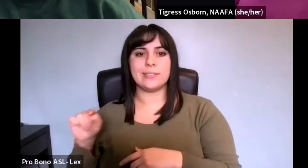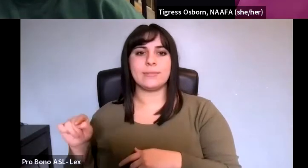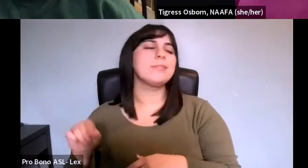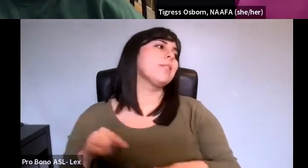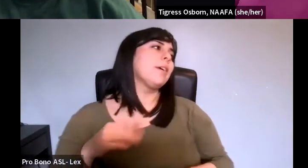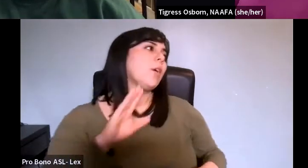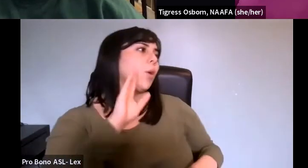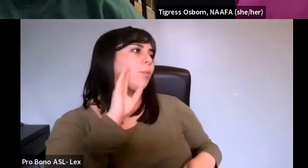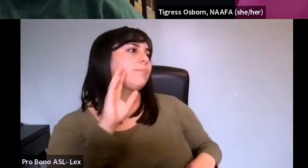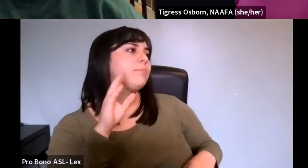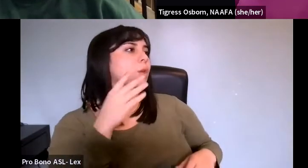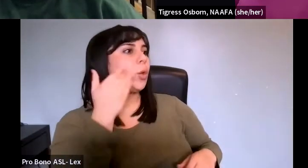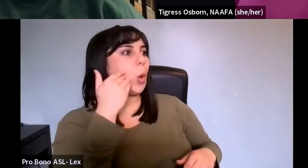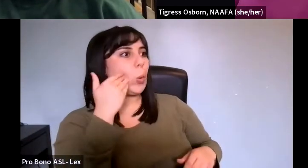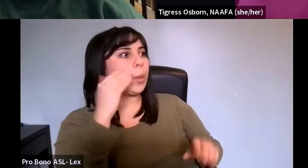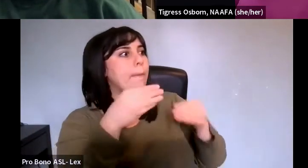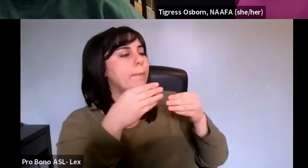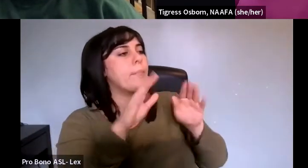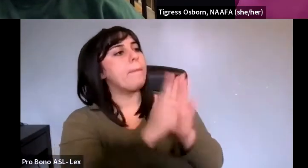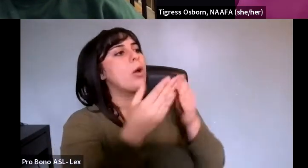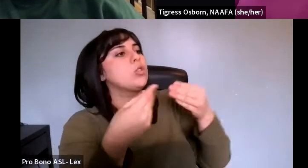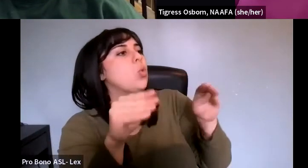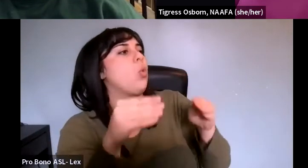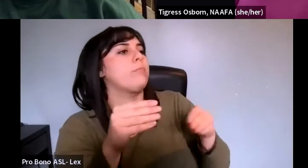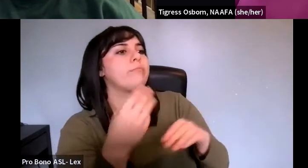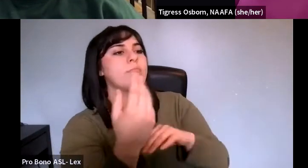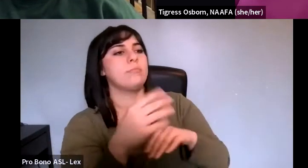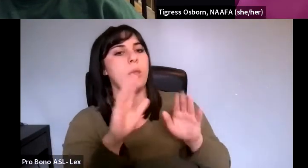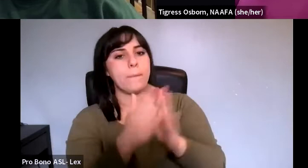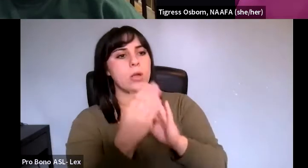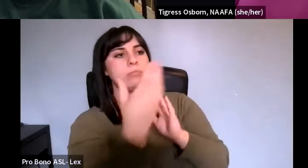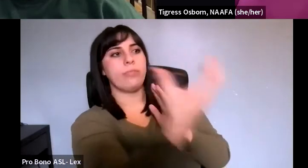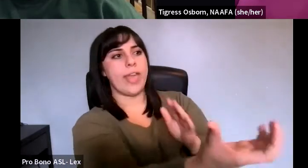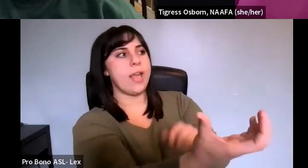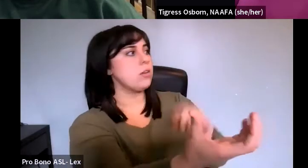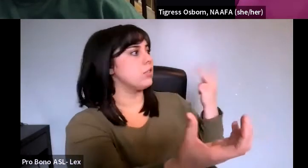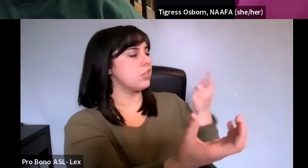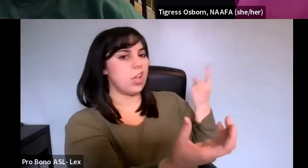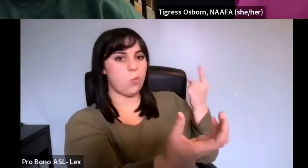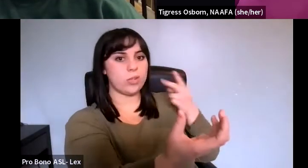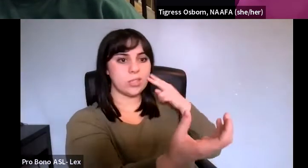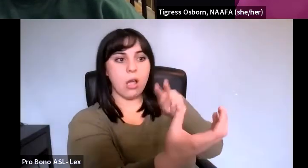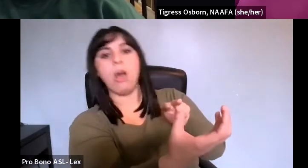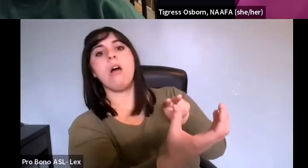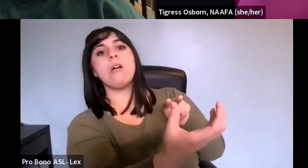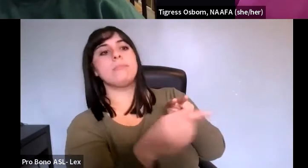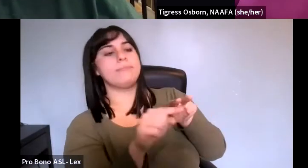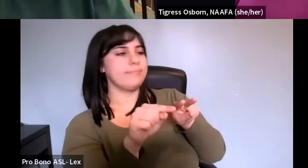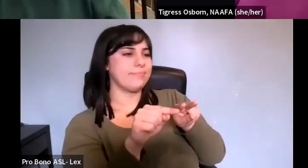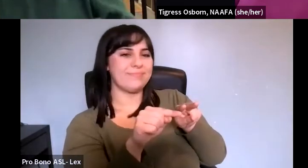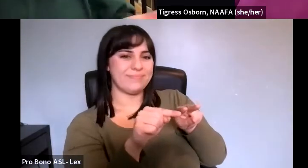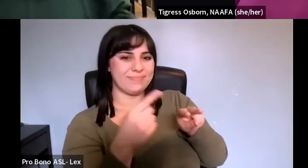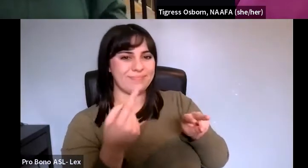somewhere, and the people we want to reach, you know, wouldn't see my Fat Manifesto and go, oh, I need to read that, you